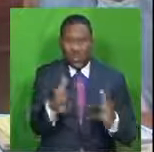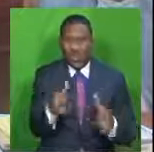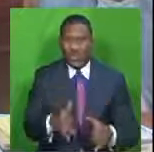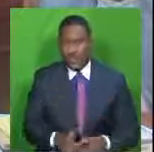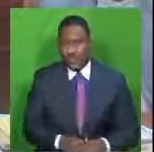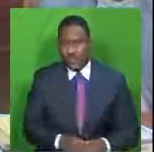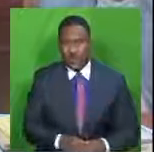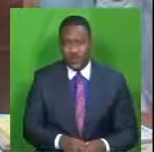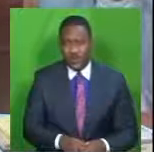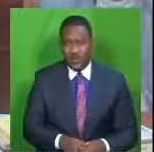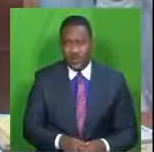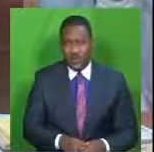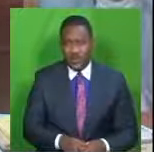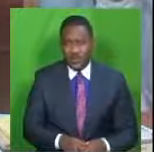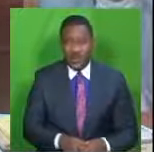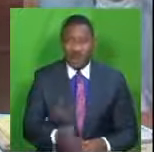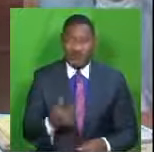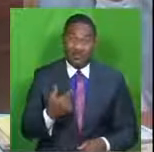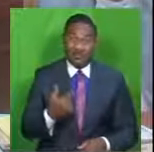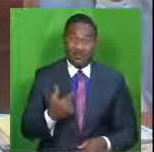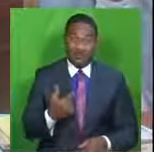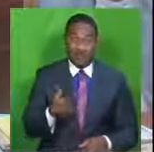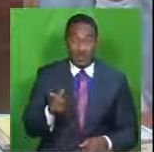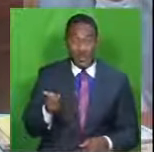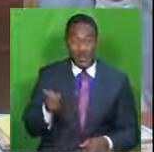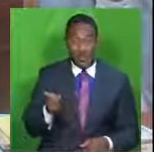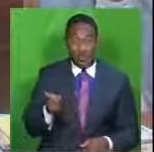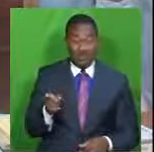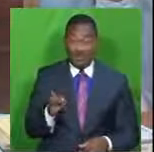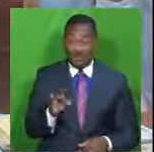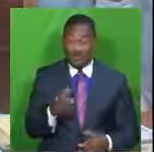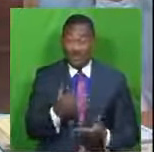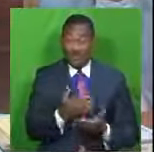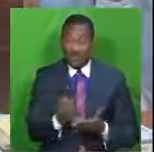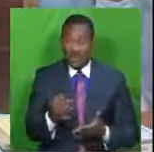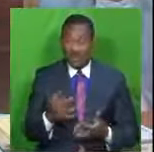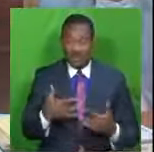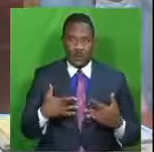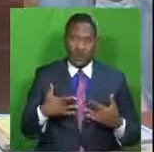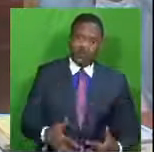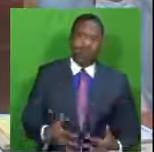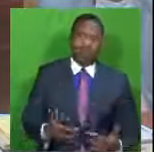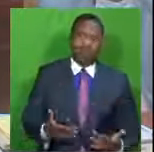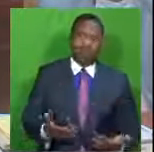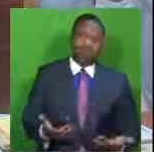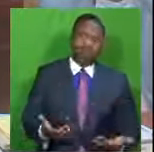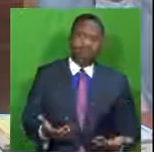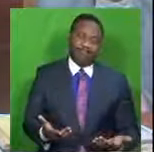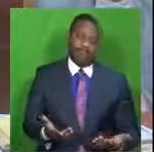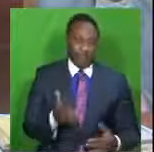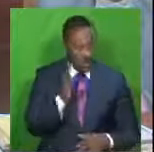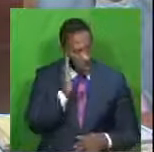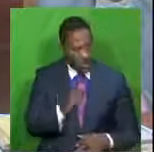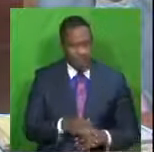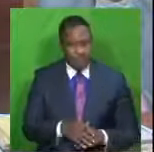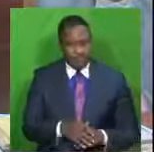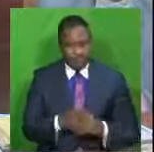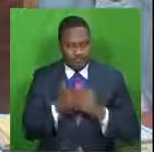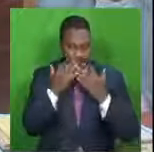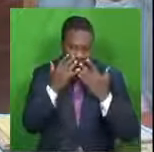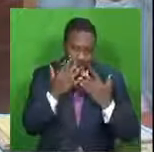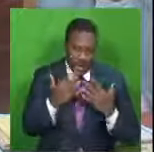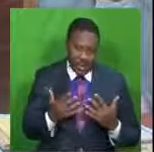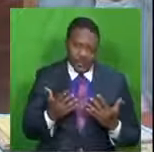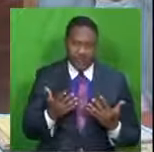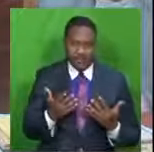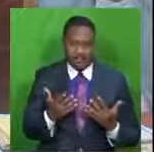But we get disappointed when he fails to do it. And then we have to be sad when we